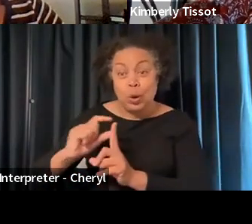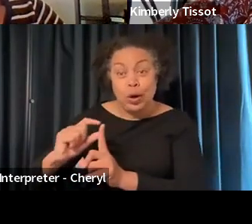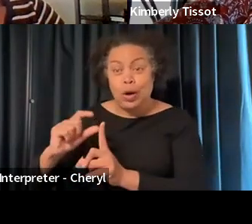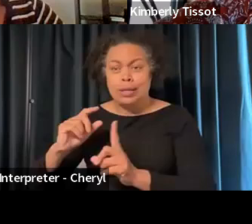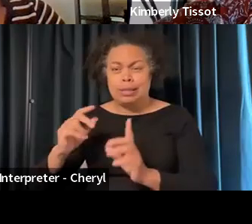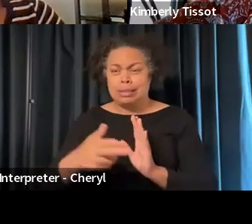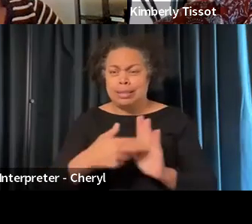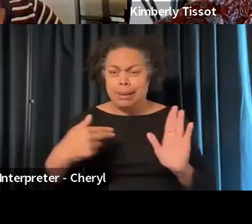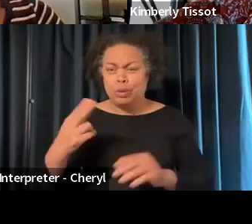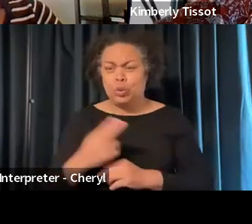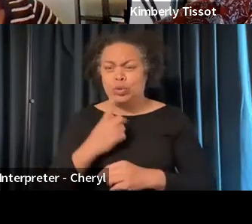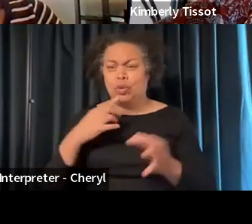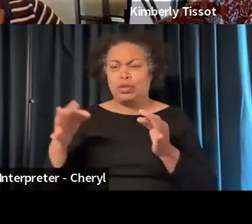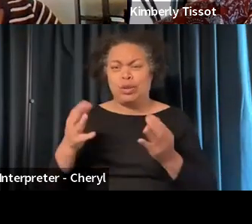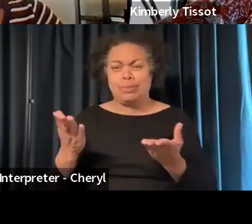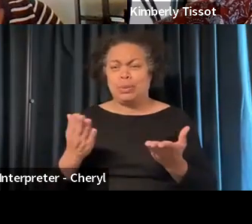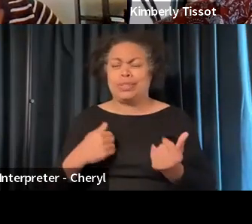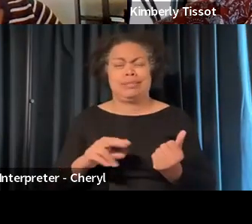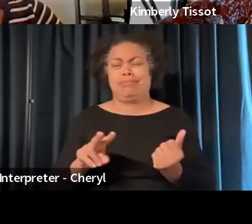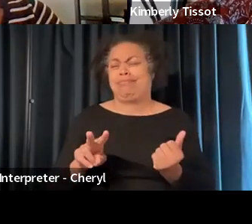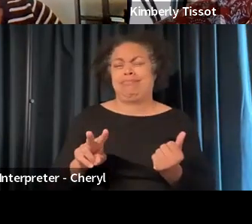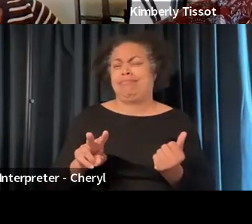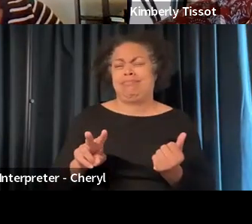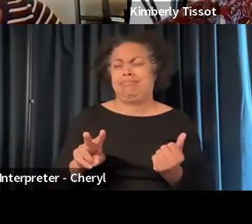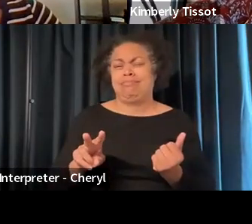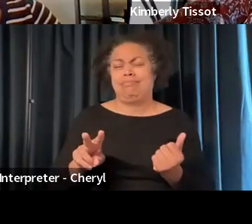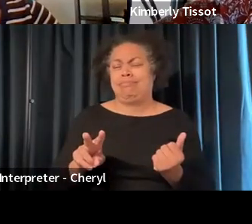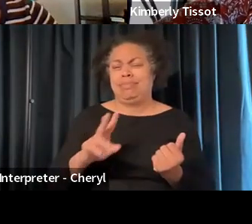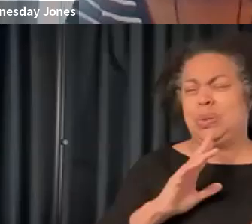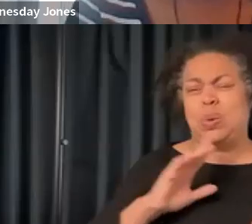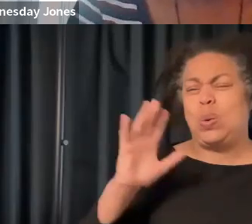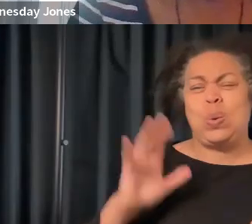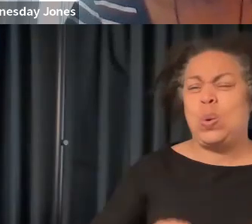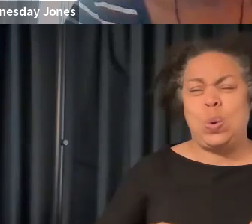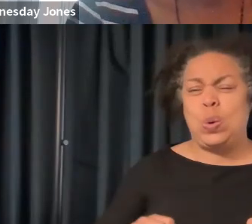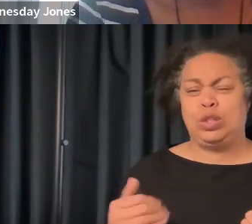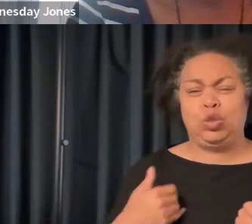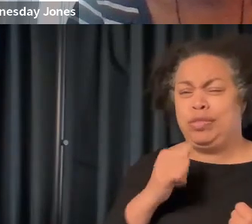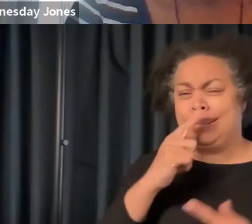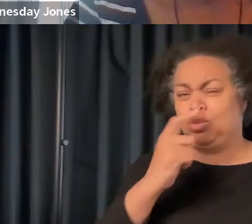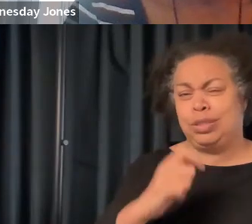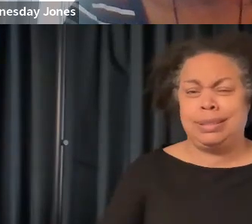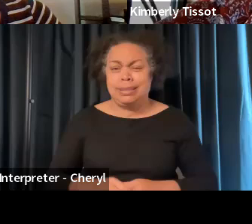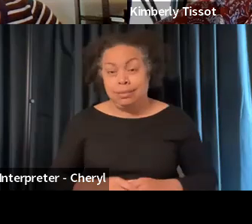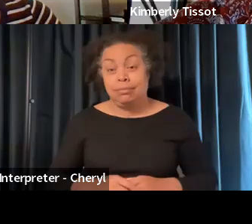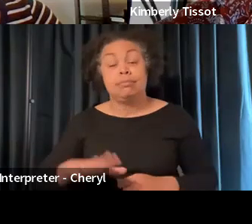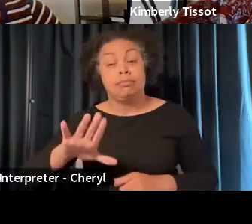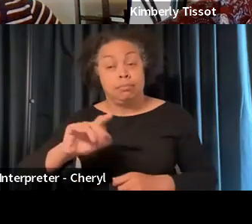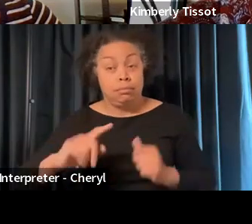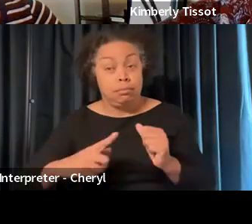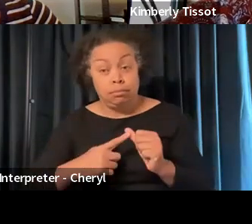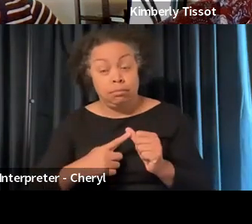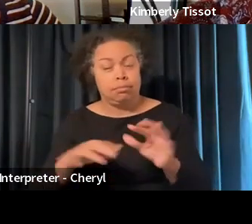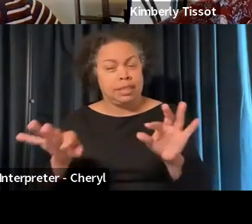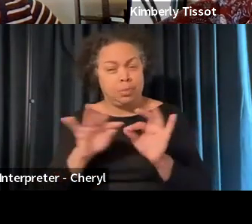using to describe our services, how some of that can be also outdated. But I first want you to hear